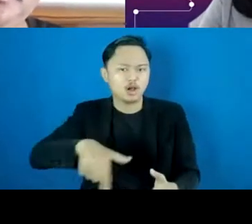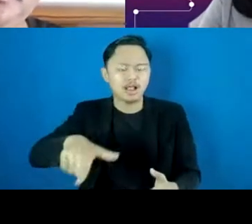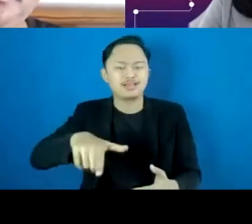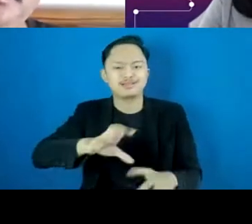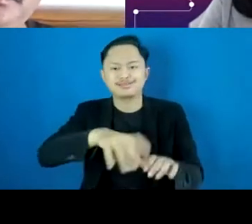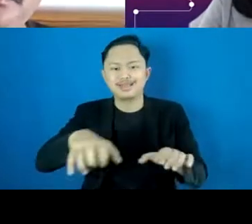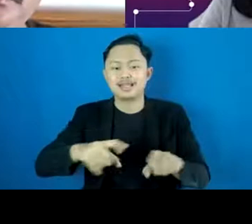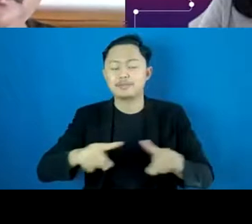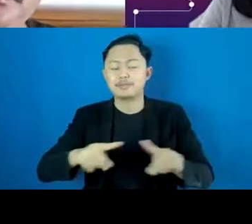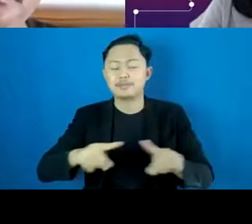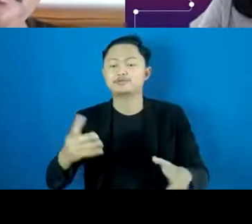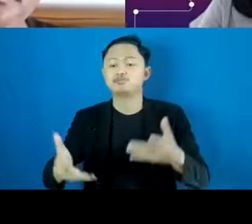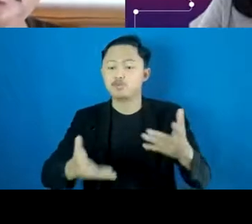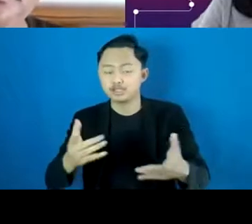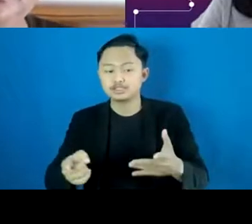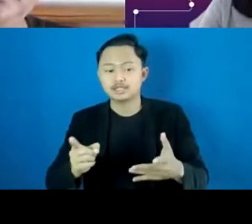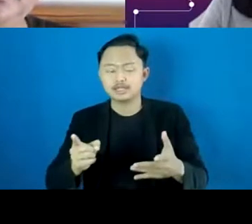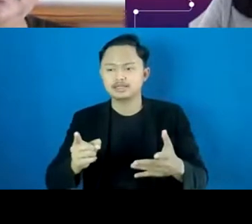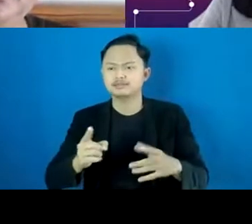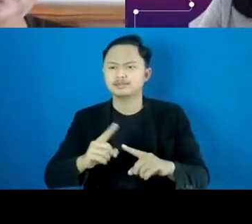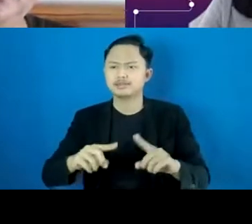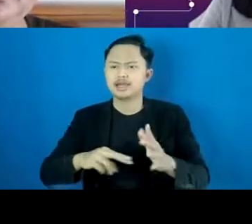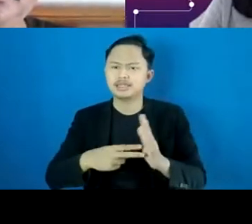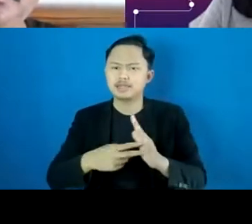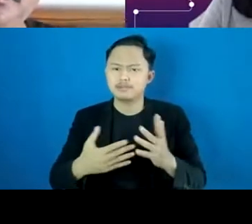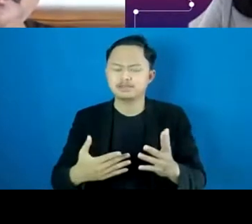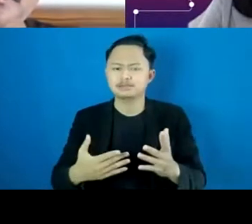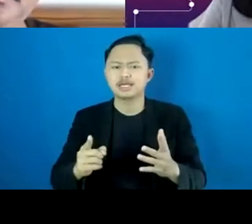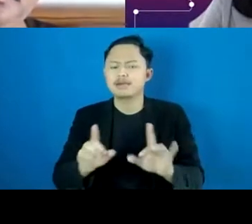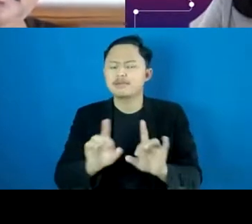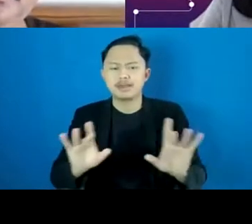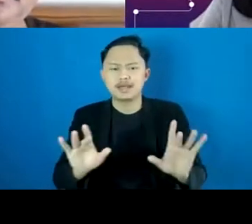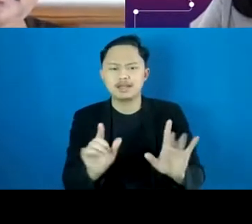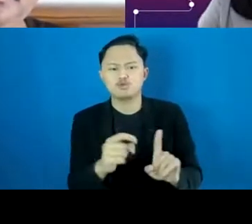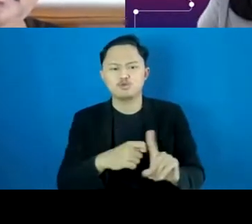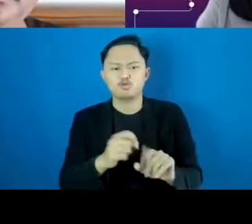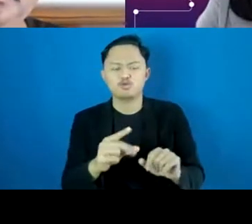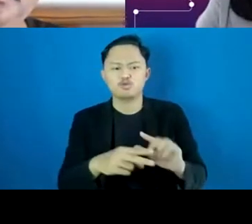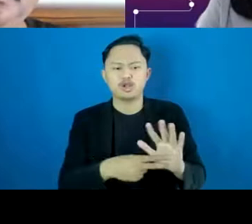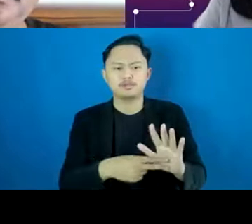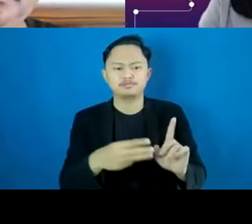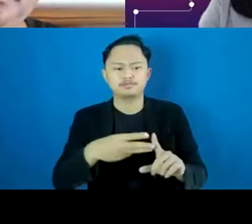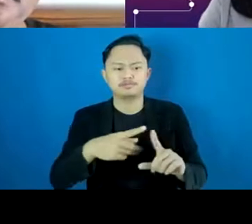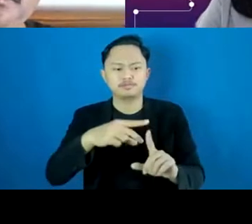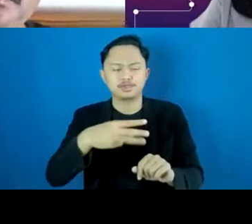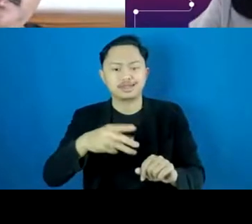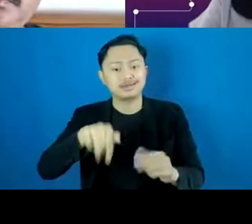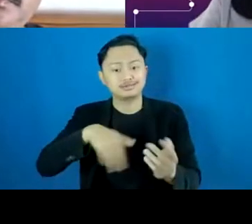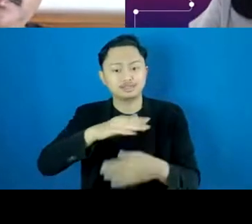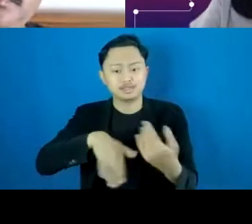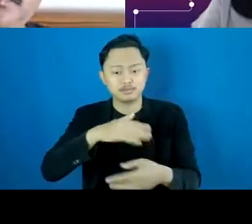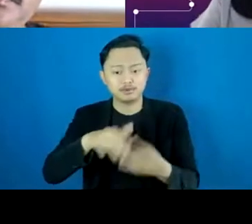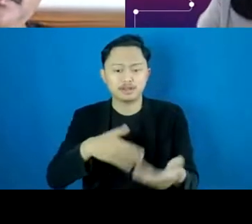been different battery sizes. So it is a combination of, as I said, the battery size and